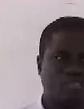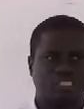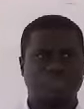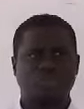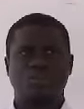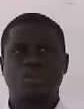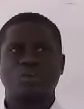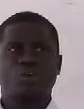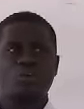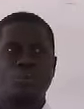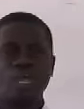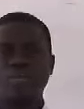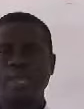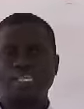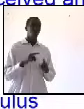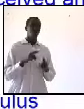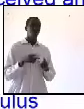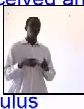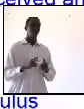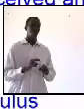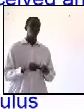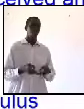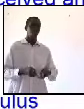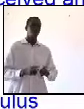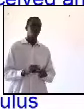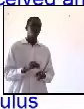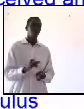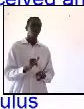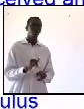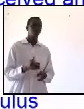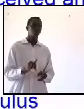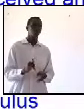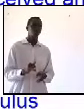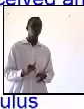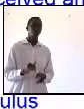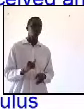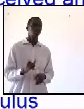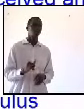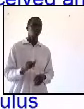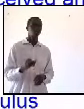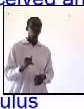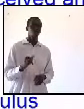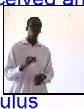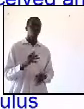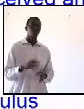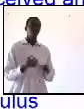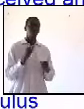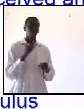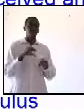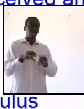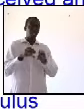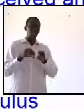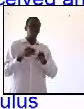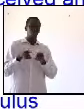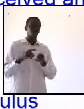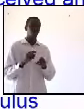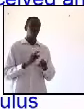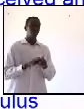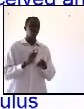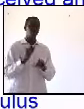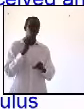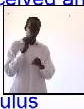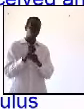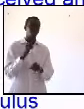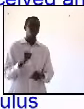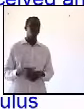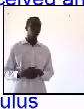reflect arc is a simple routine in the nervous system whereby a stimulus is received and response